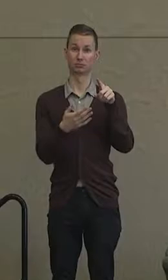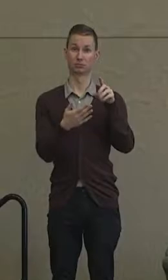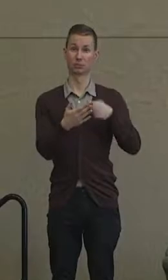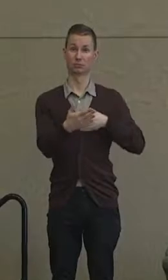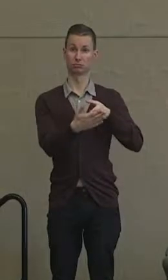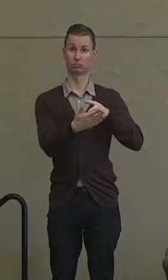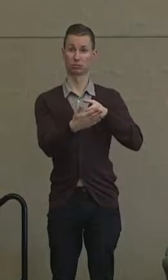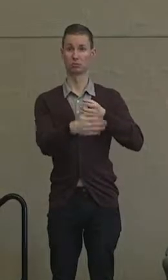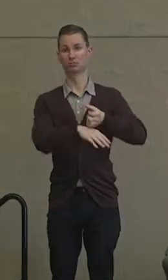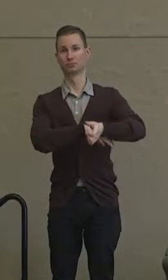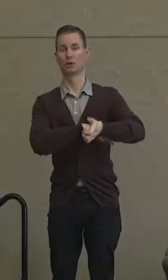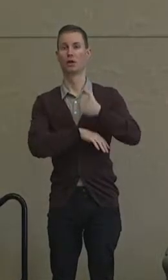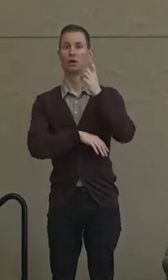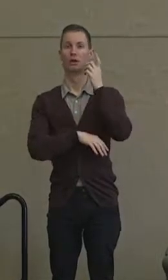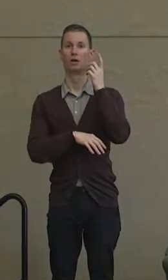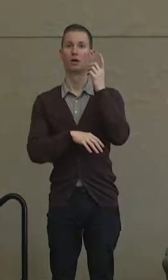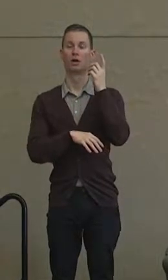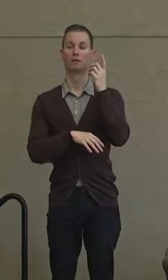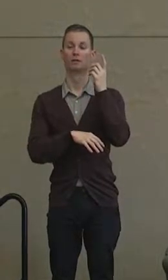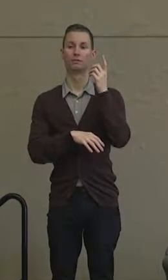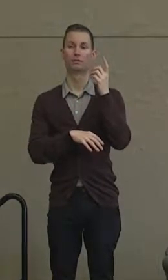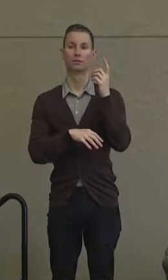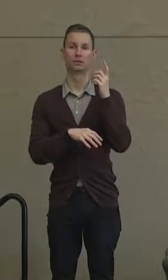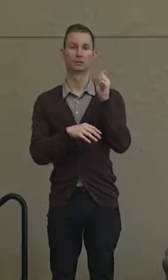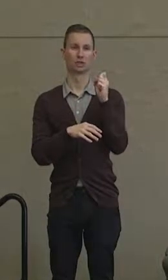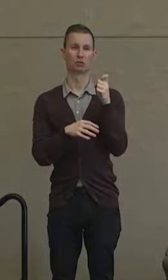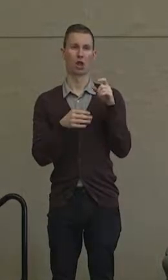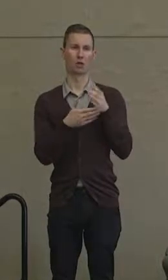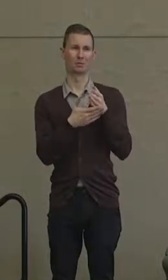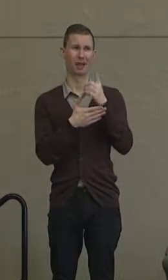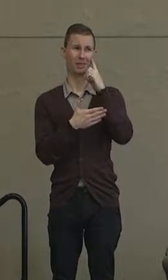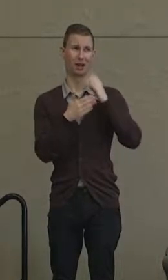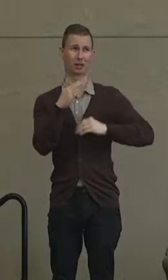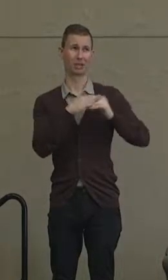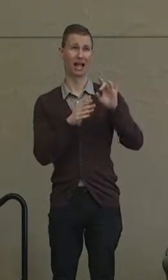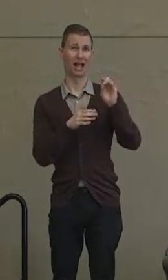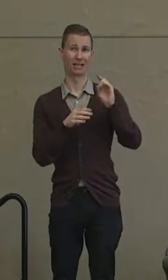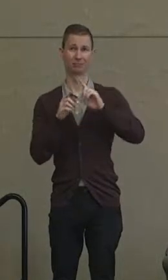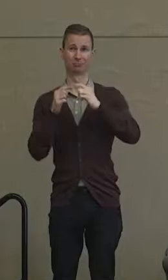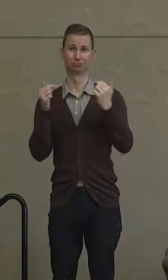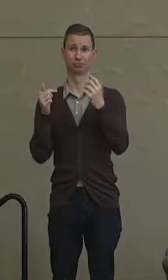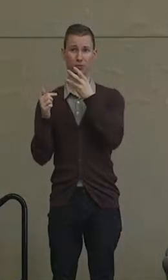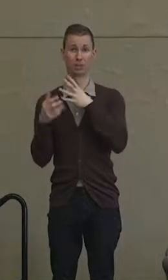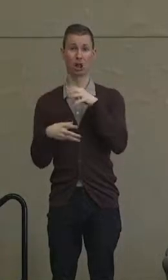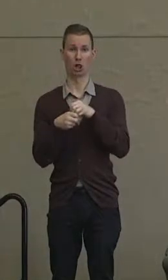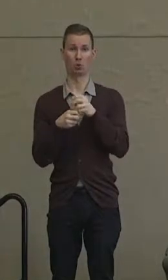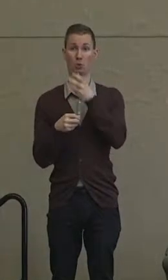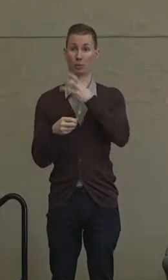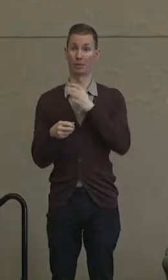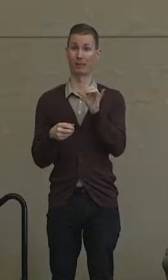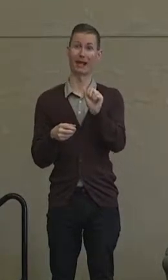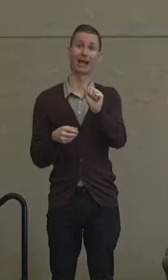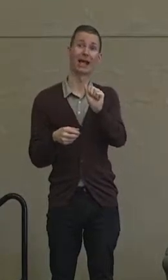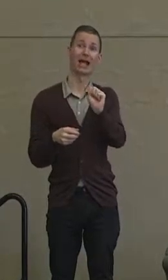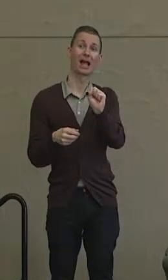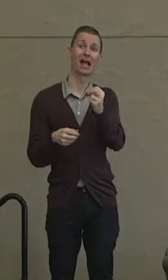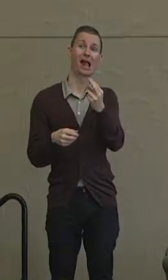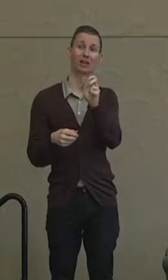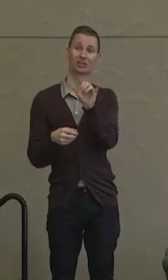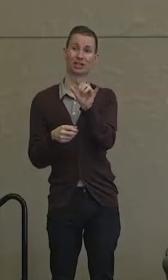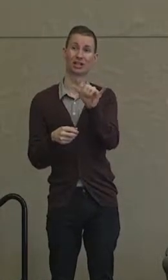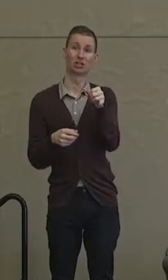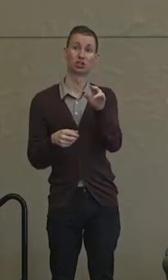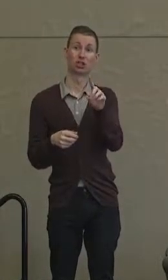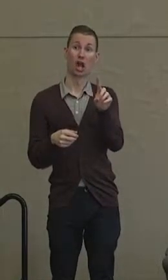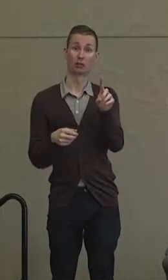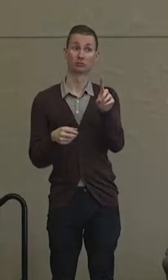harassment by, I think, up to 80 women, including people like Ashley Judd. Ashley Judd